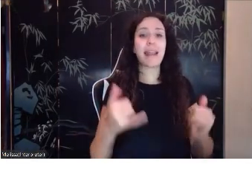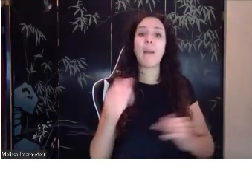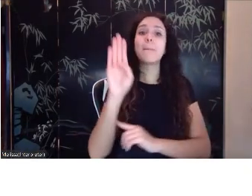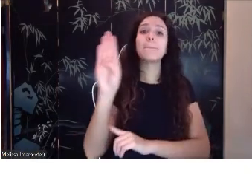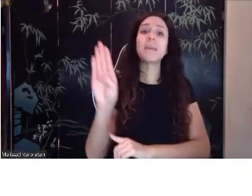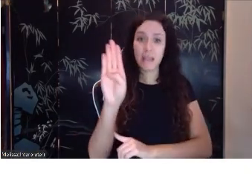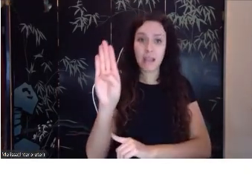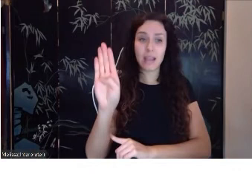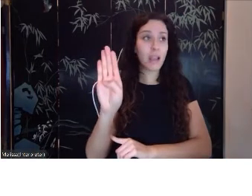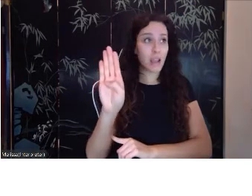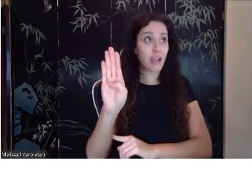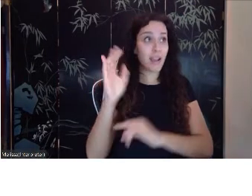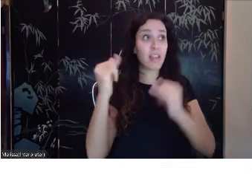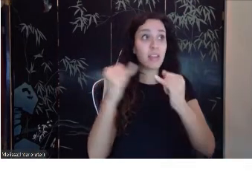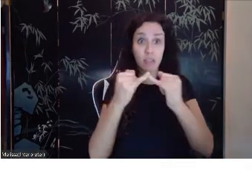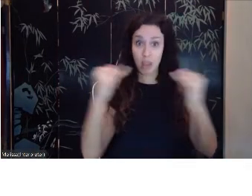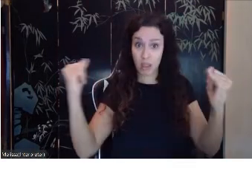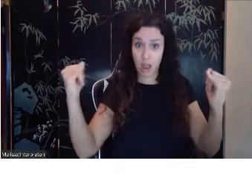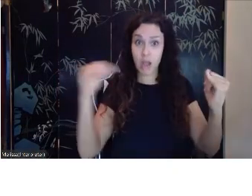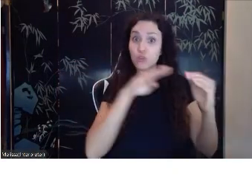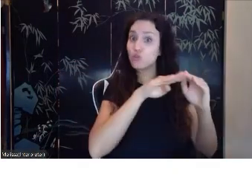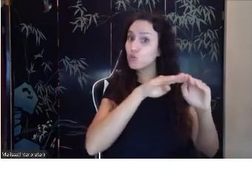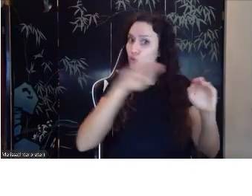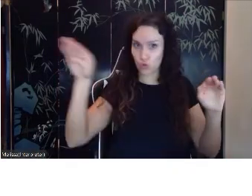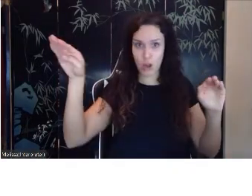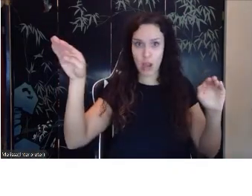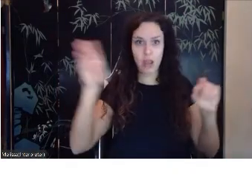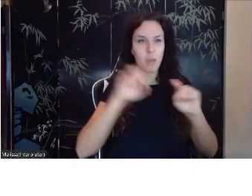Let's look at B. Okay, it's a straight line,